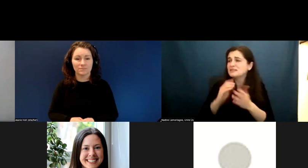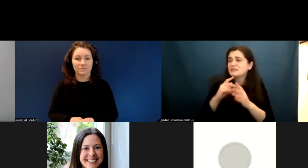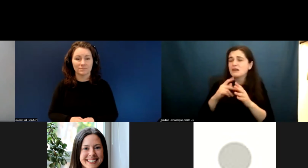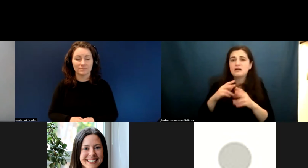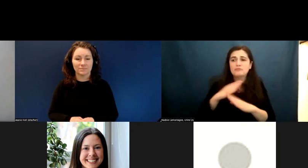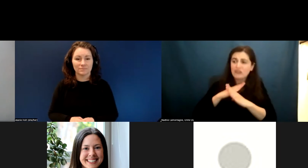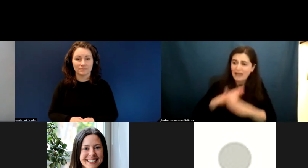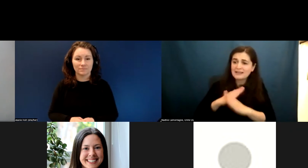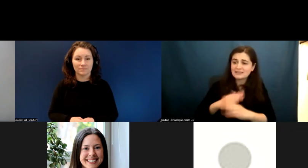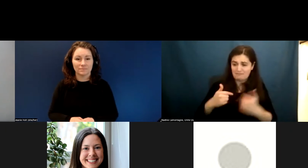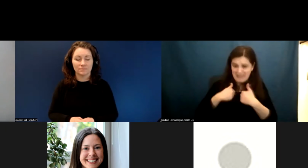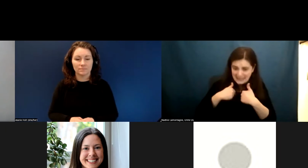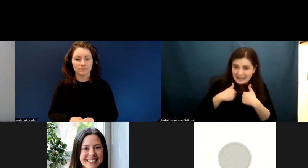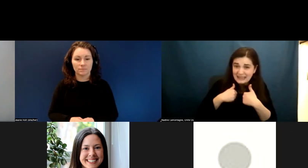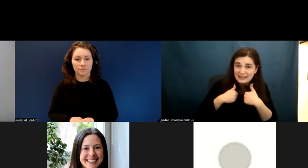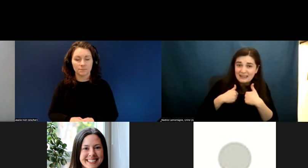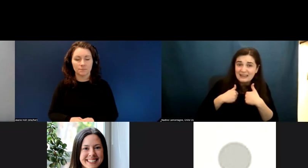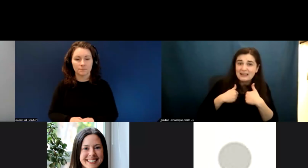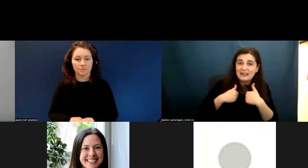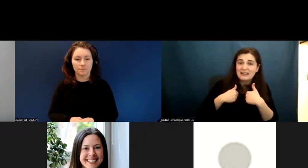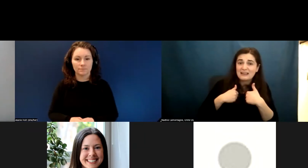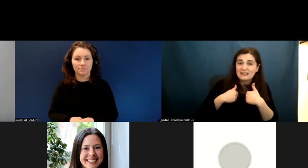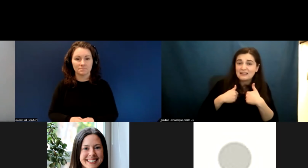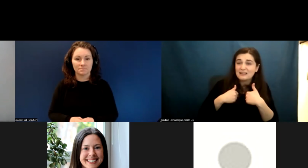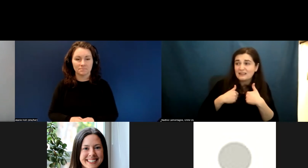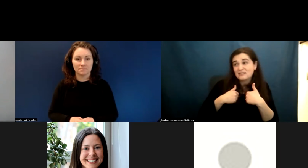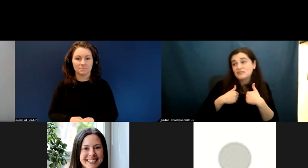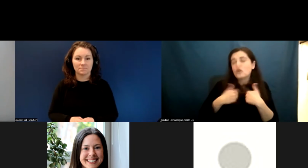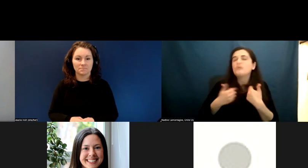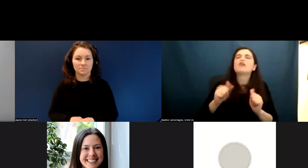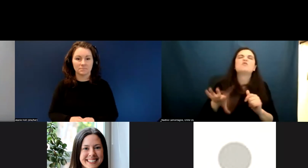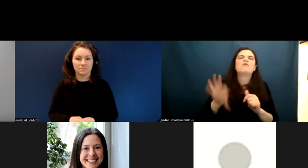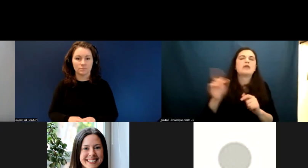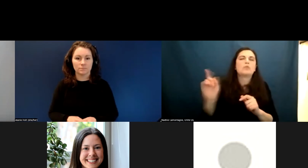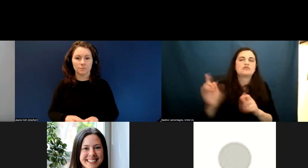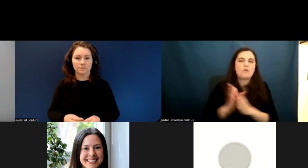protects you personally. And we look at motivation.